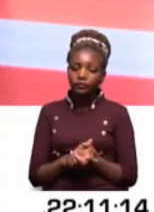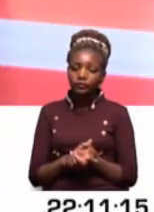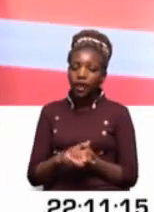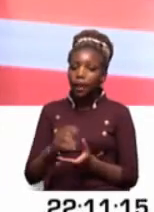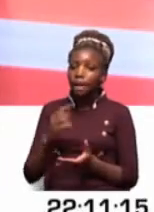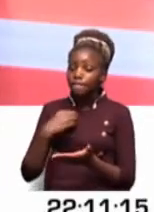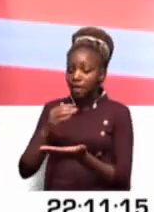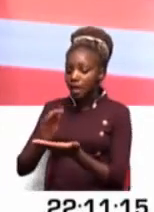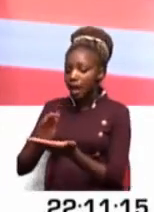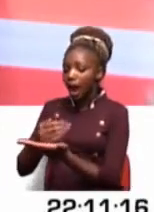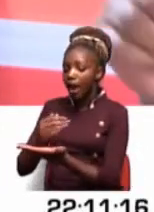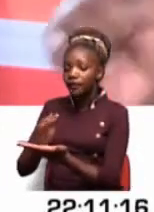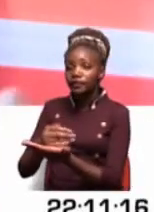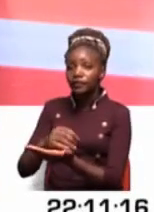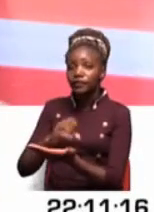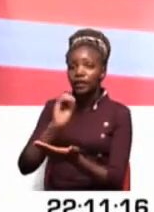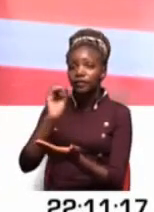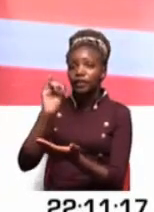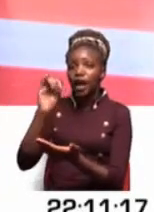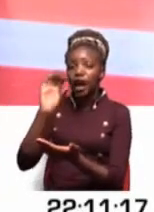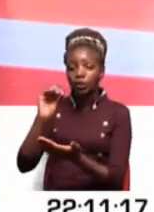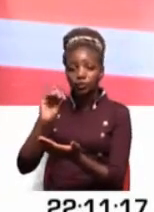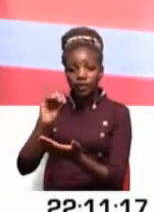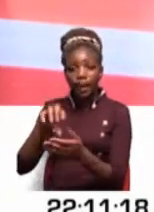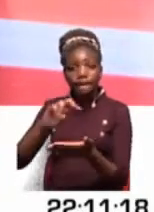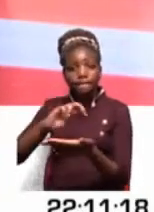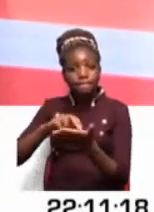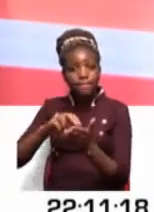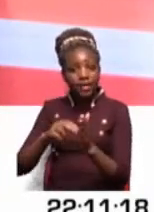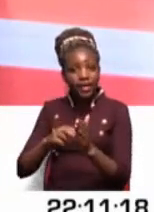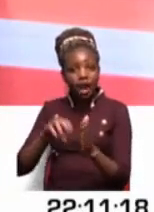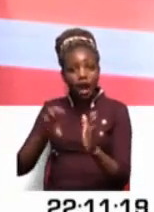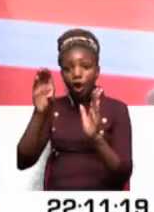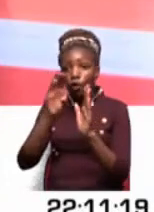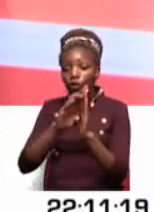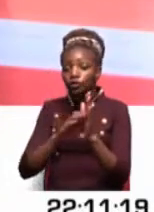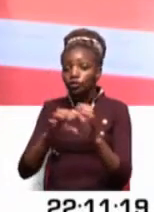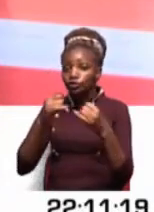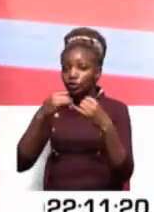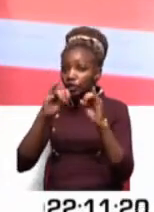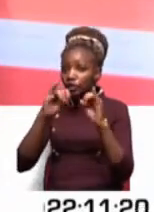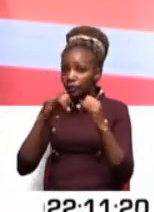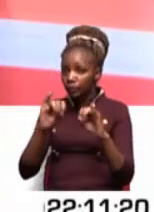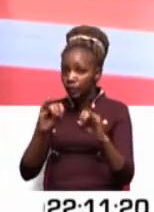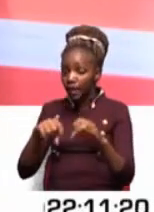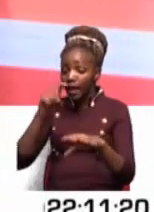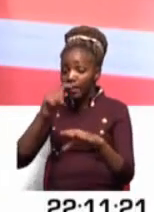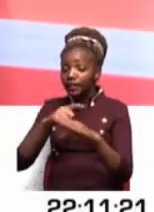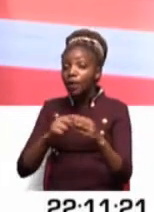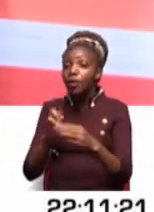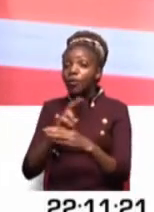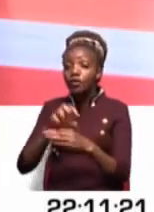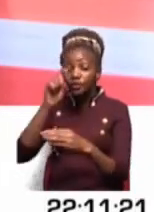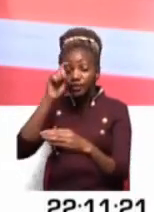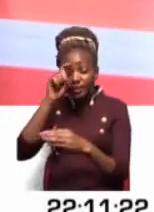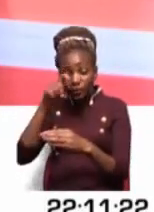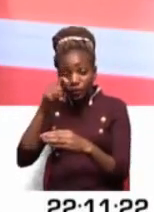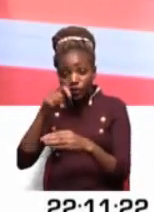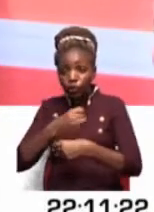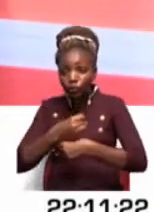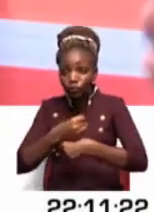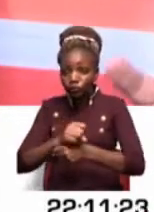CIOC means Constitutional Implementation Oversight Committee. Mm-hmm. In the wisdom of the draft of the Constitution of 2010, they created